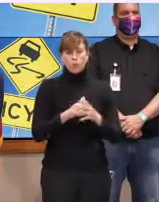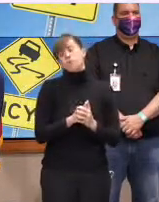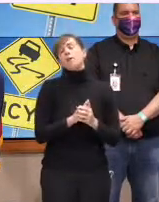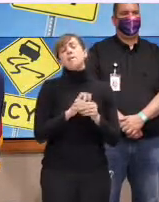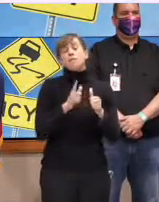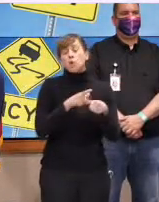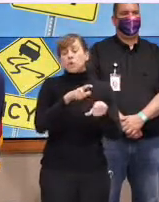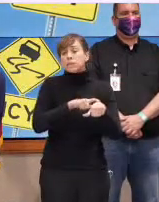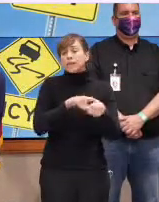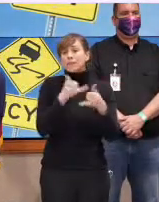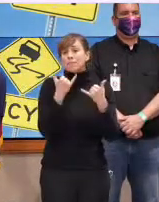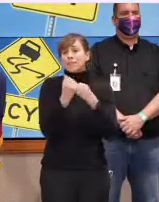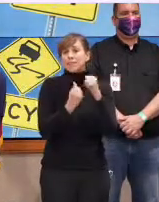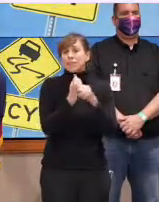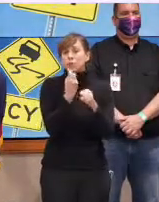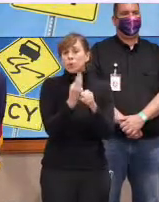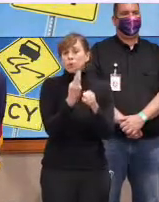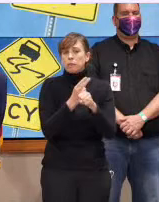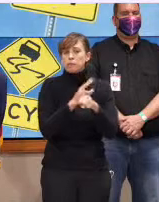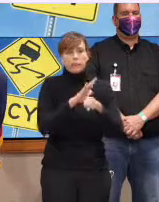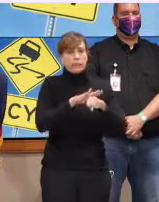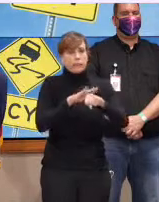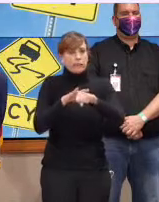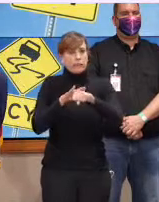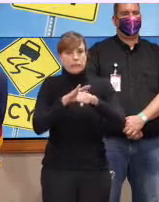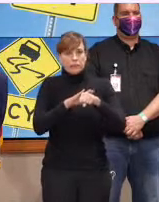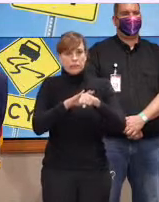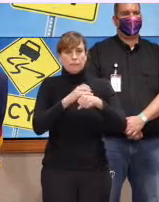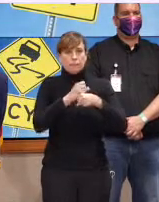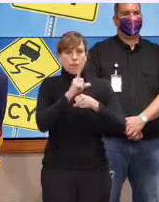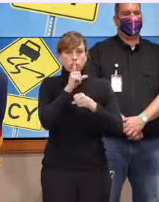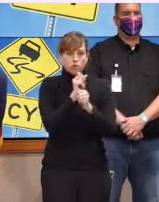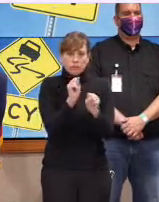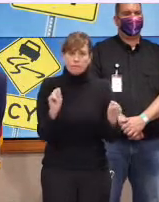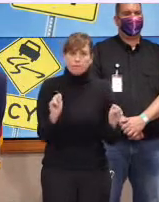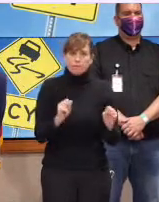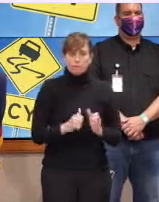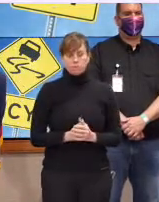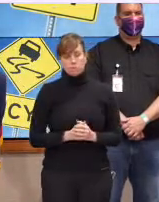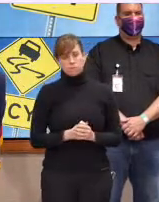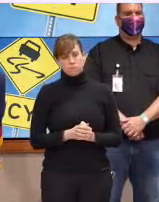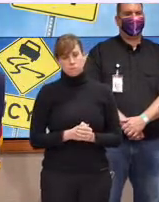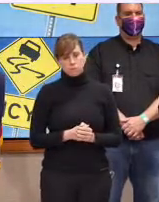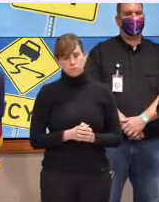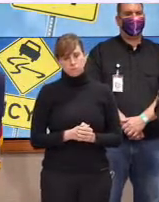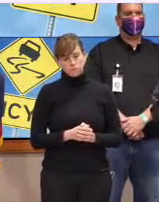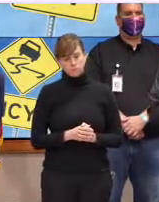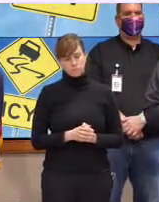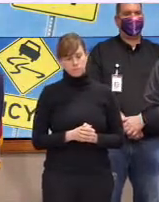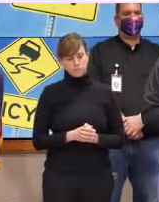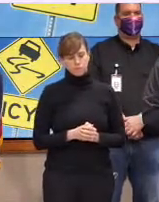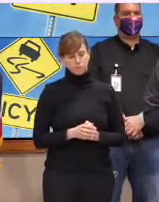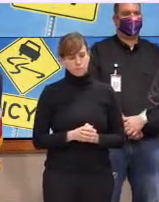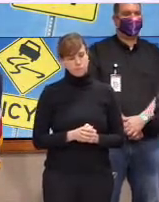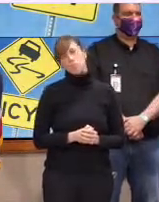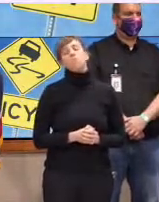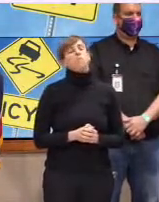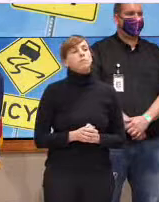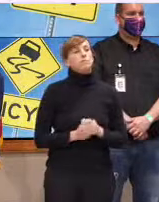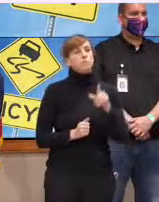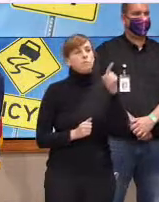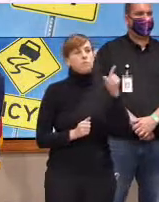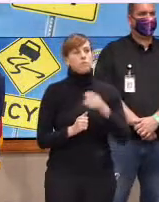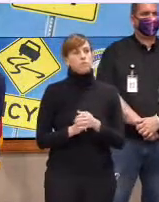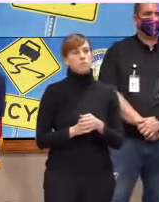chimneys, be cautious that there are some hazards with the use of those facilities. Okay. Chief Peña,